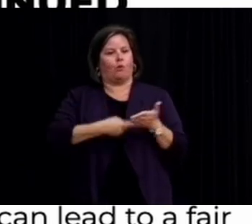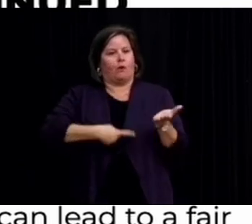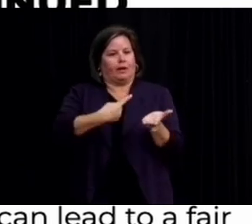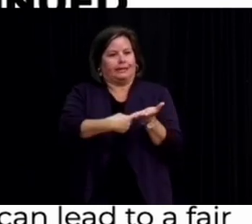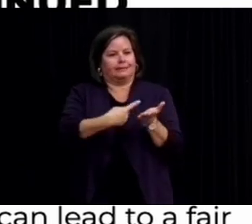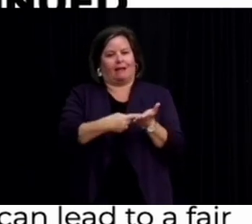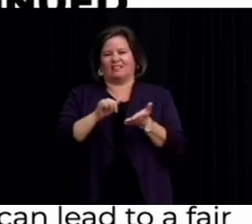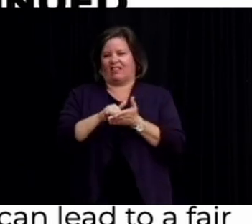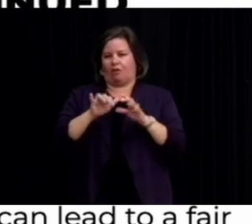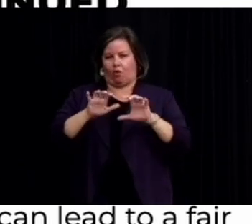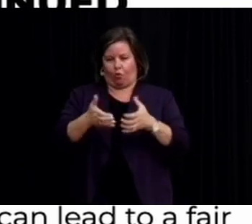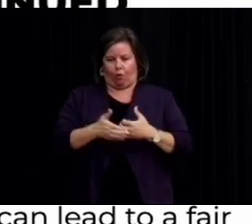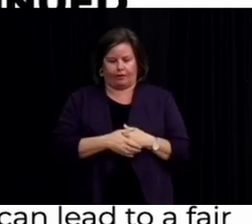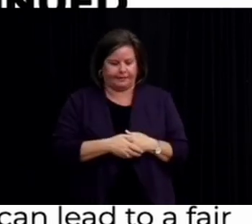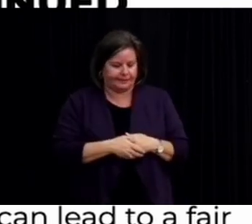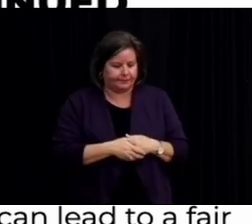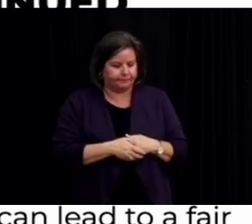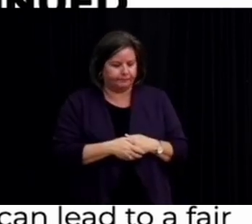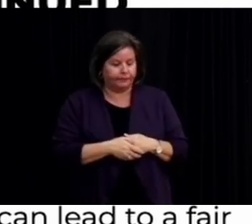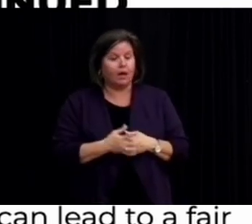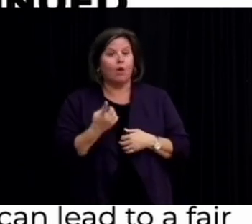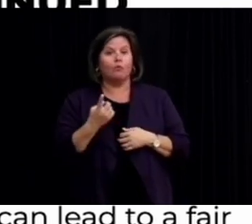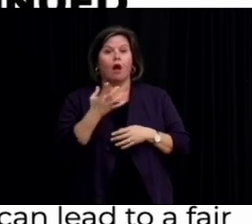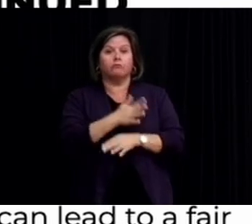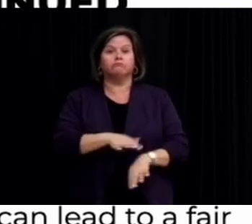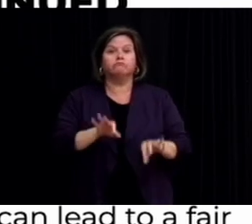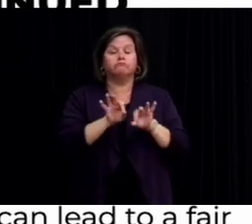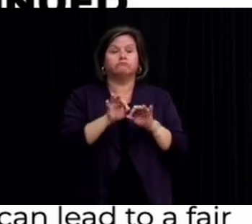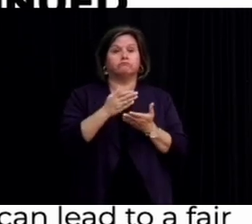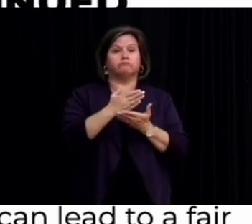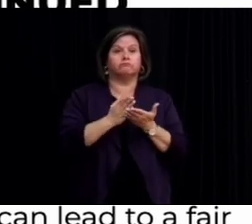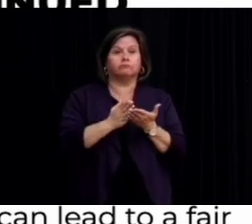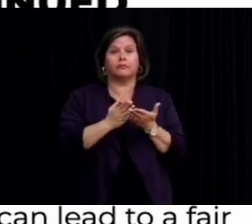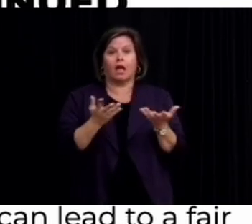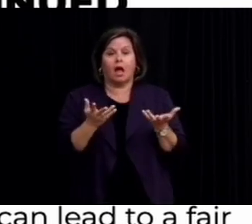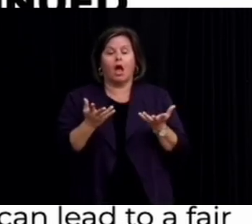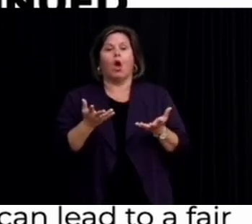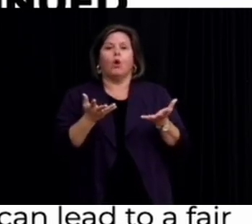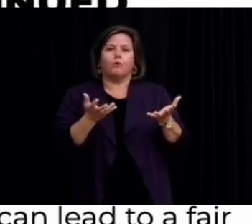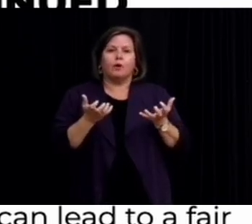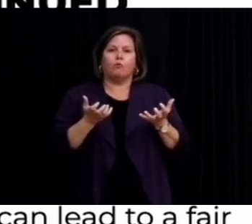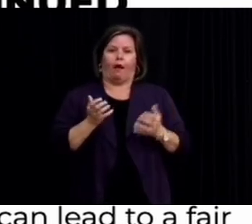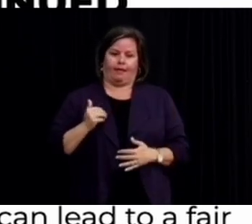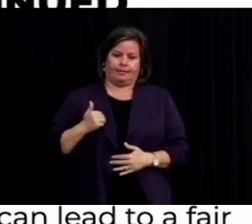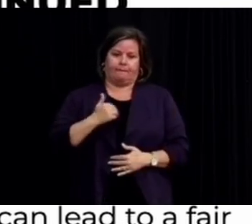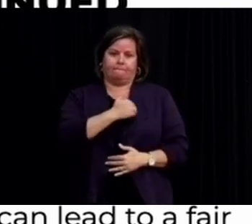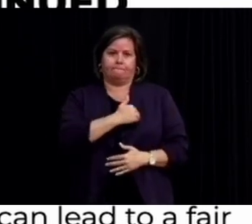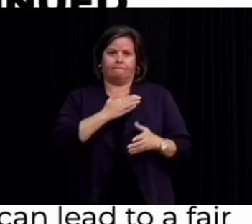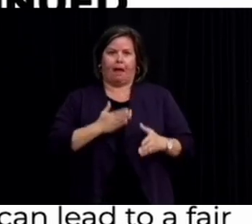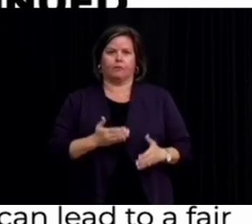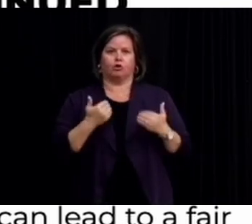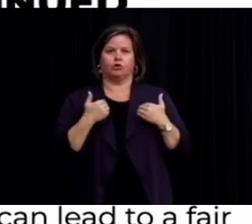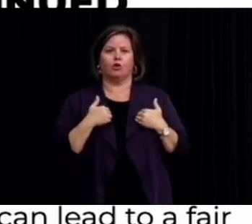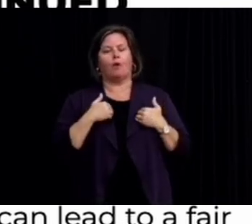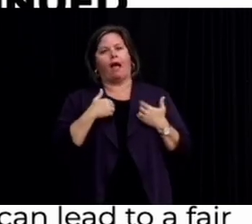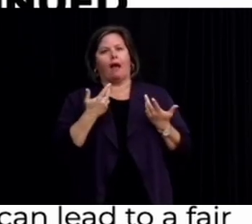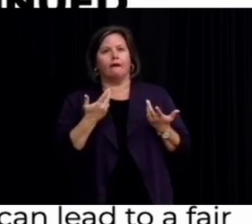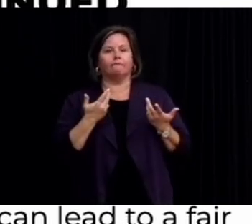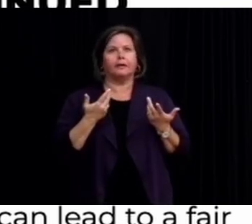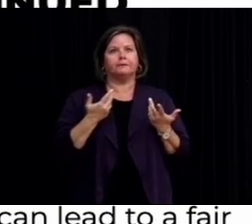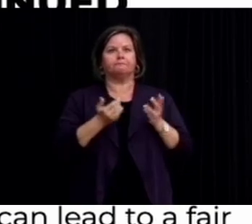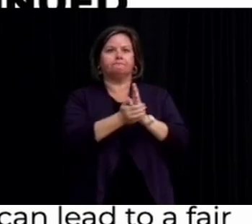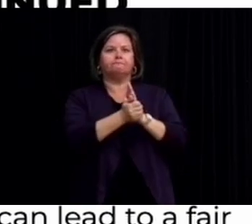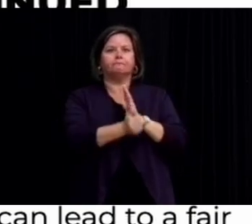that course. But one of the key things is we want our members to walk away with tools that they can